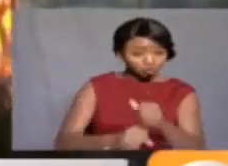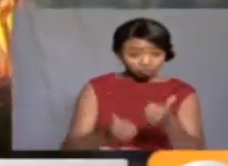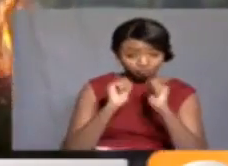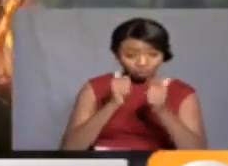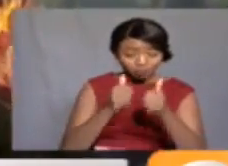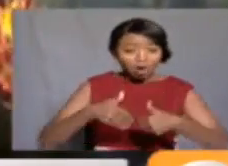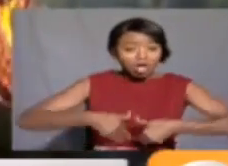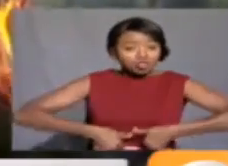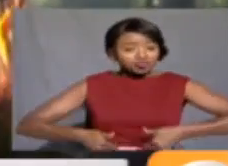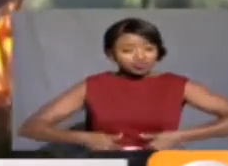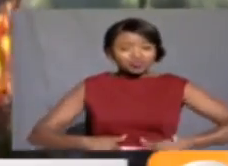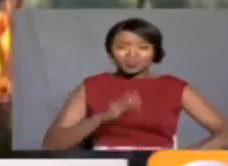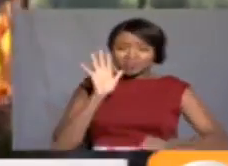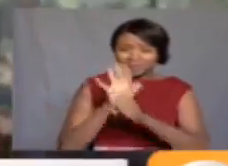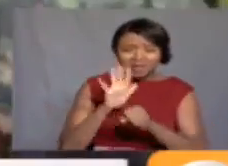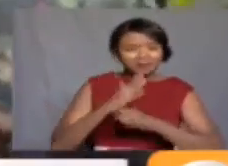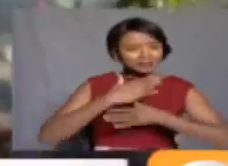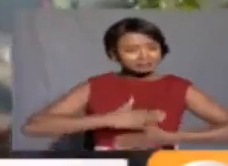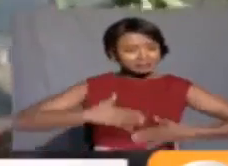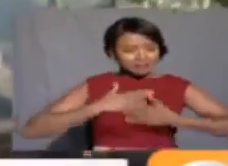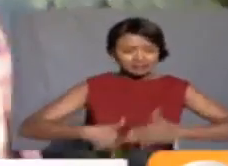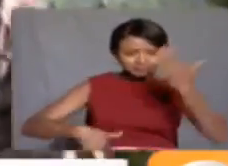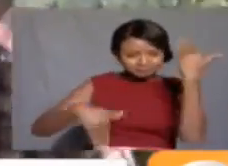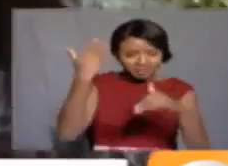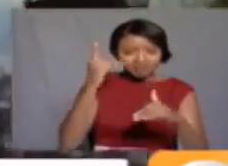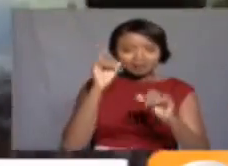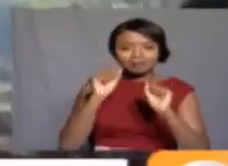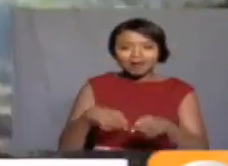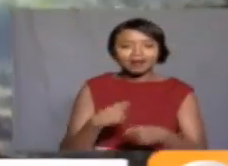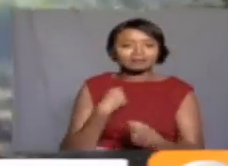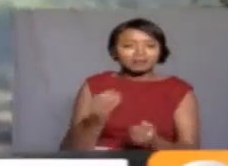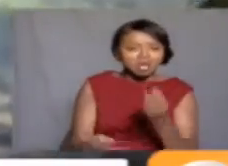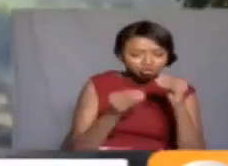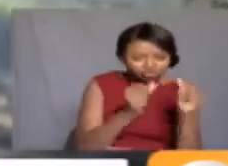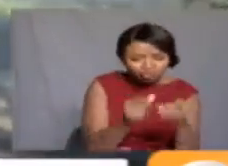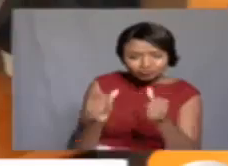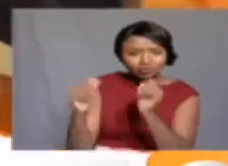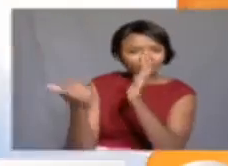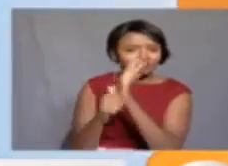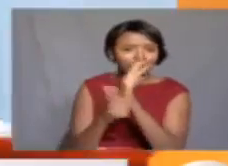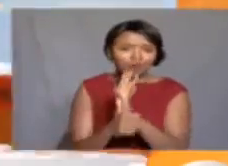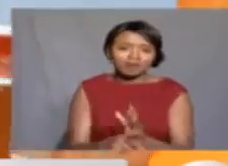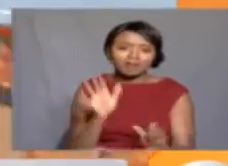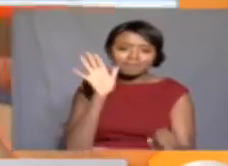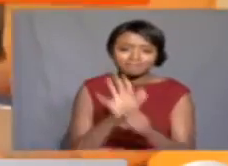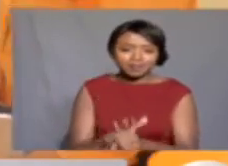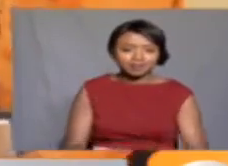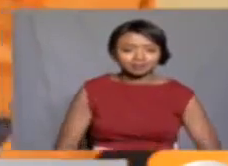young, resourceful scientists like him can solve the most pressing problems of our time.